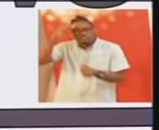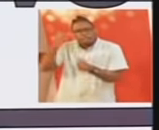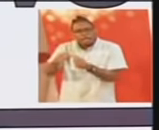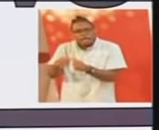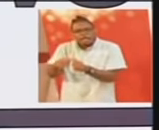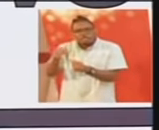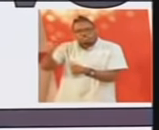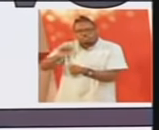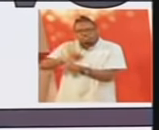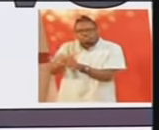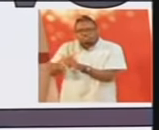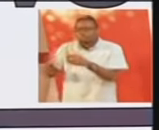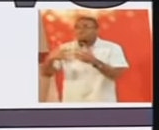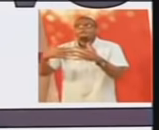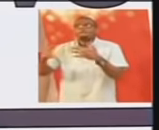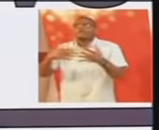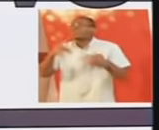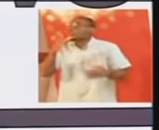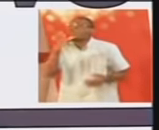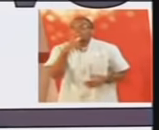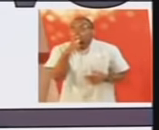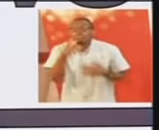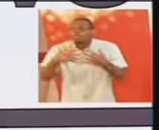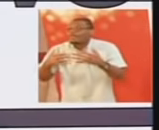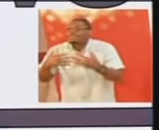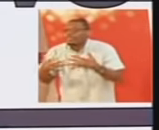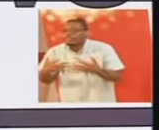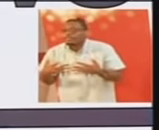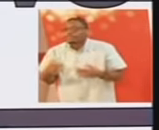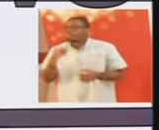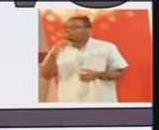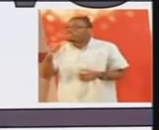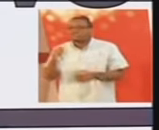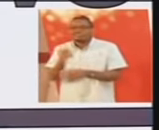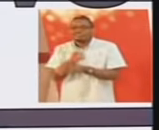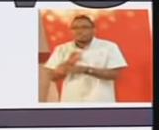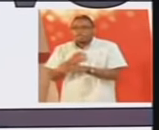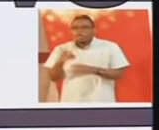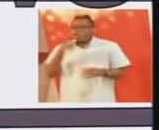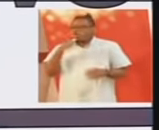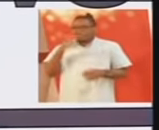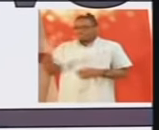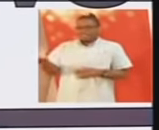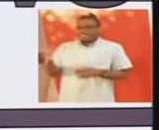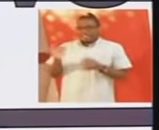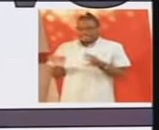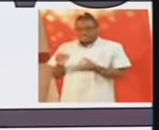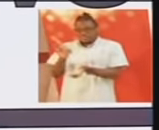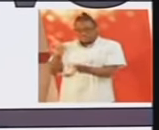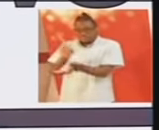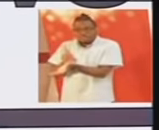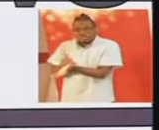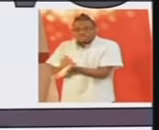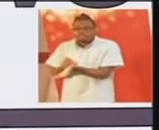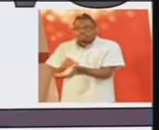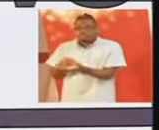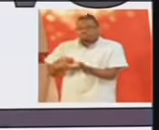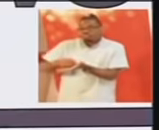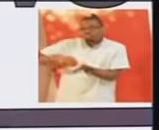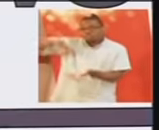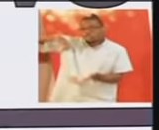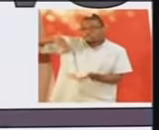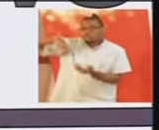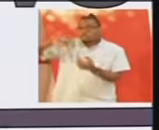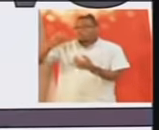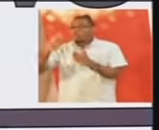unforgiving. This coronavirus does not care about who you are, where you come from, or